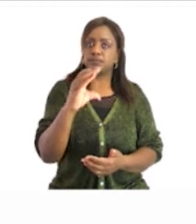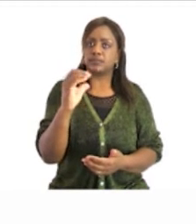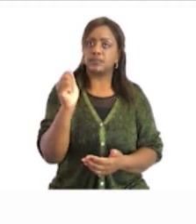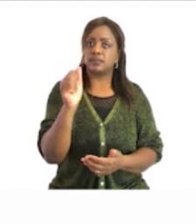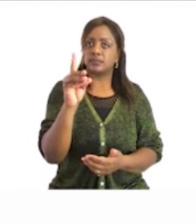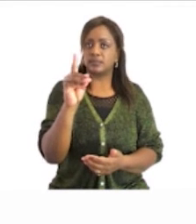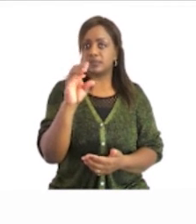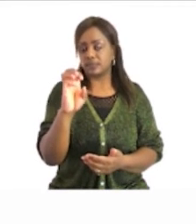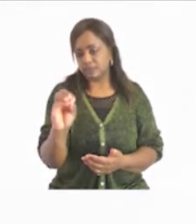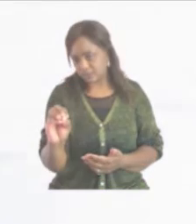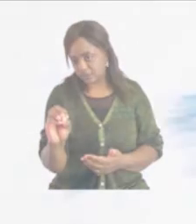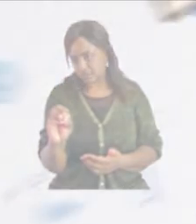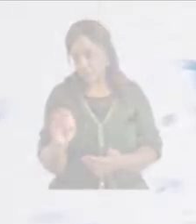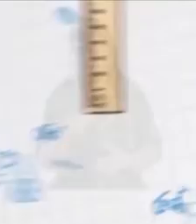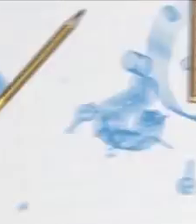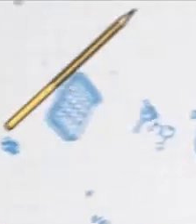and flax seeds.